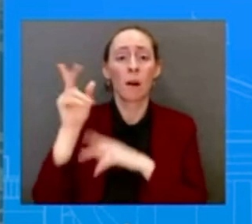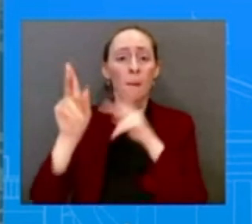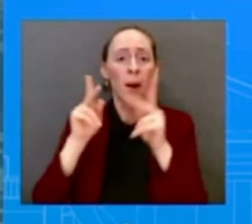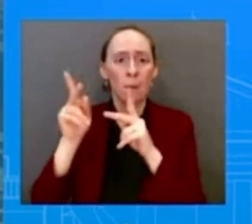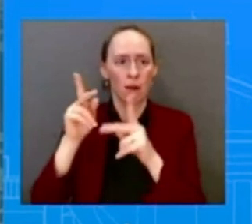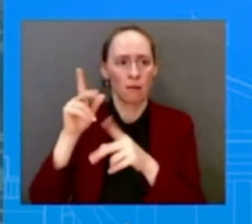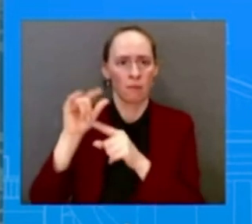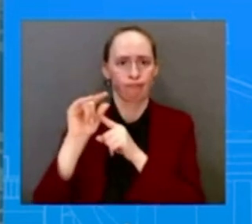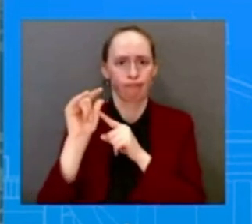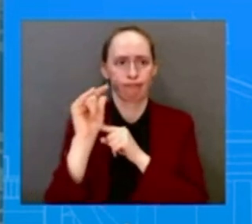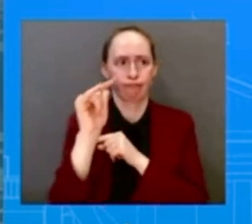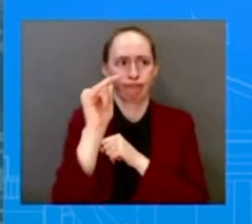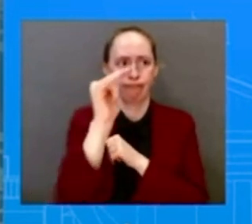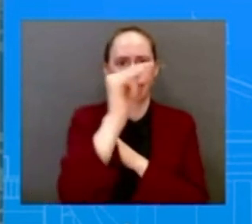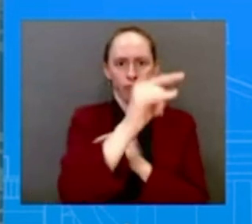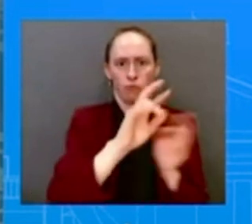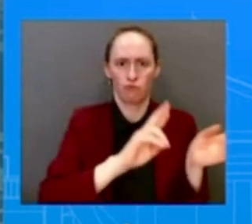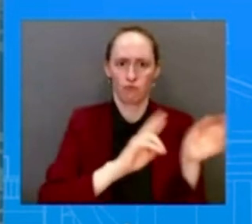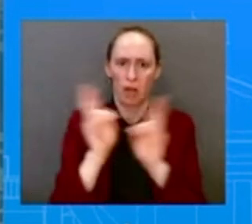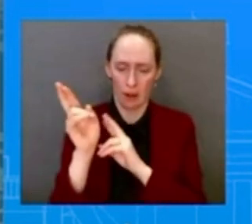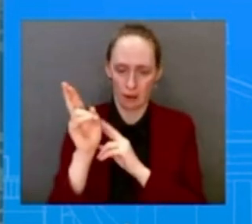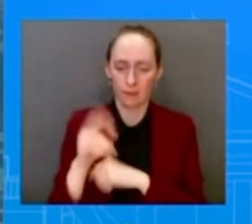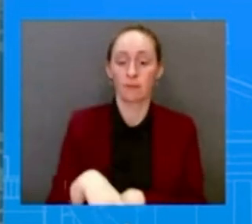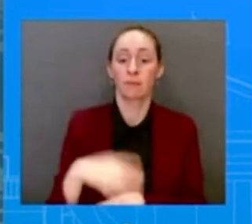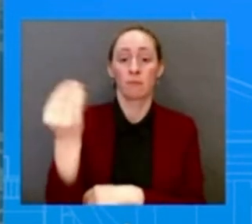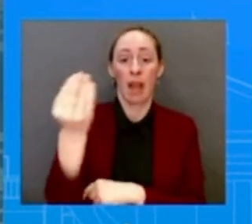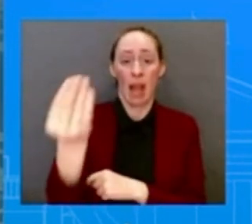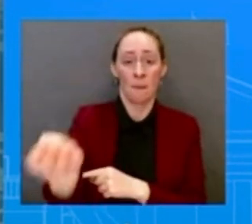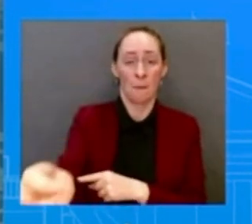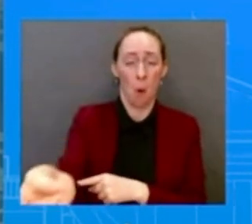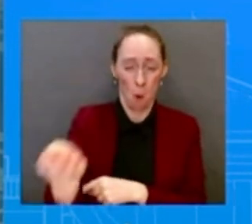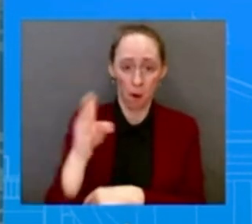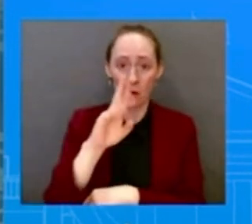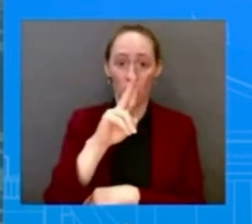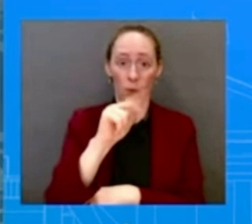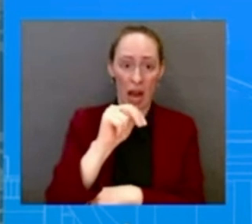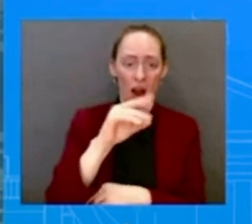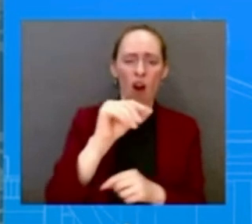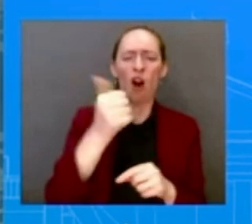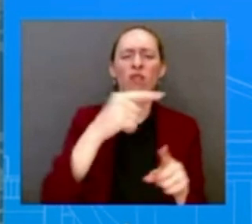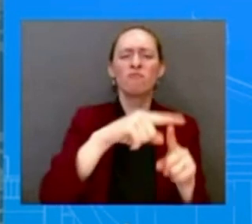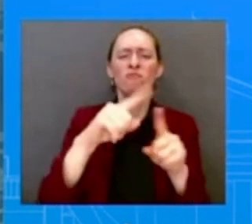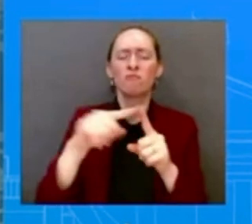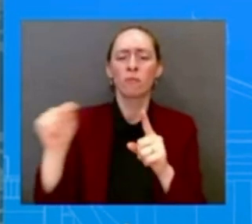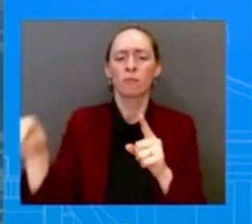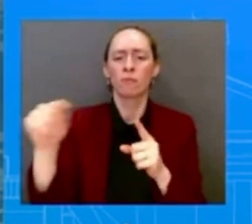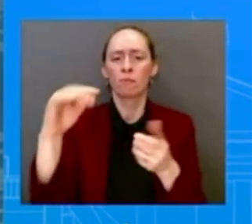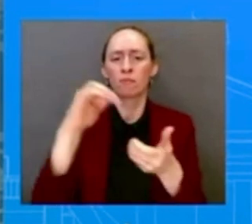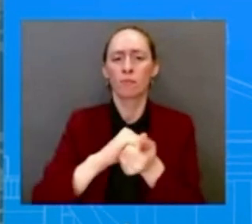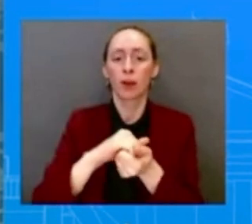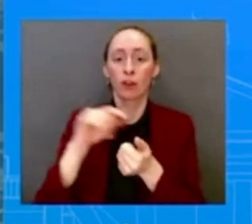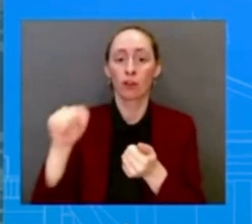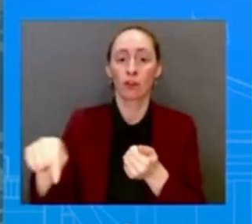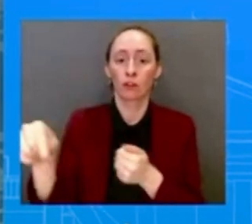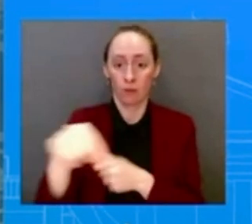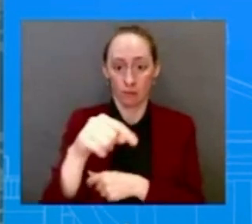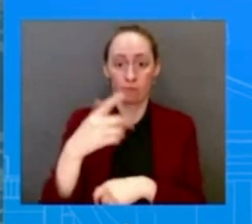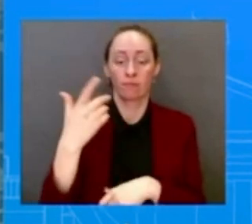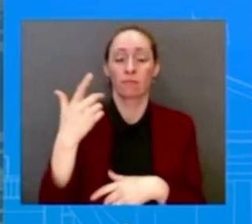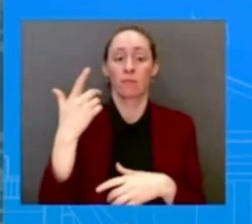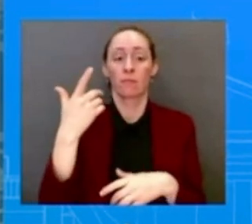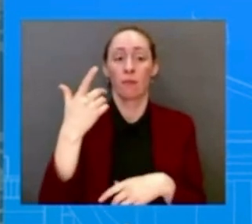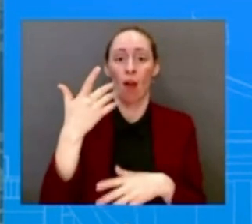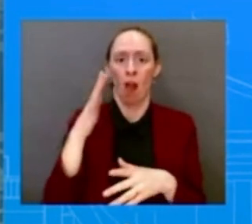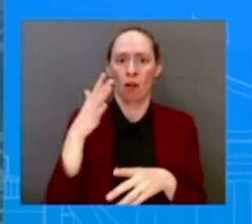and its partners successfully completed its second cross-border humanitarian convoy into northwest Syria, and one of